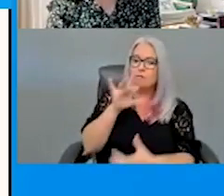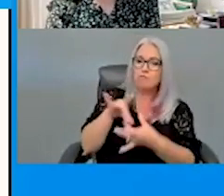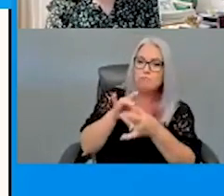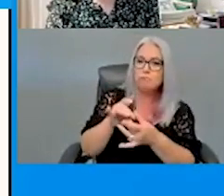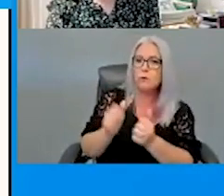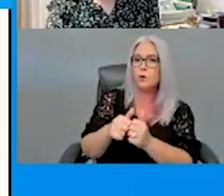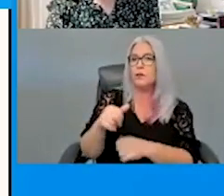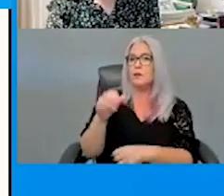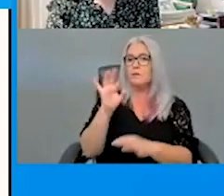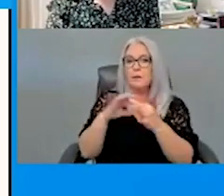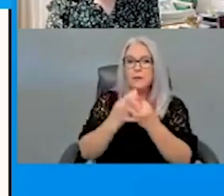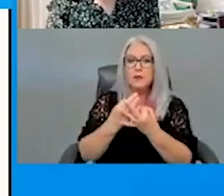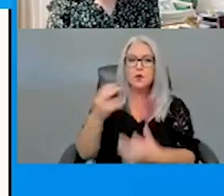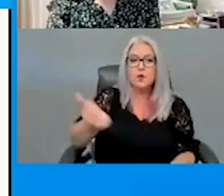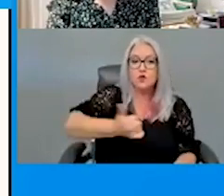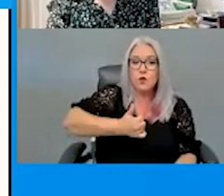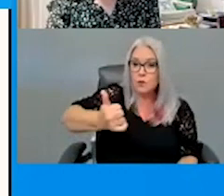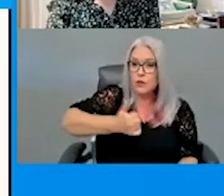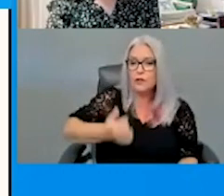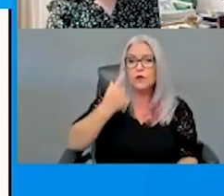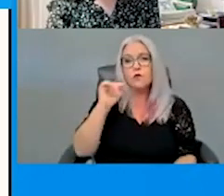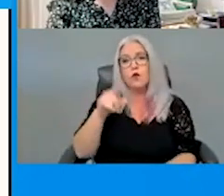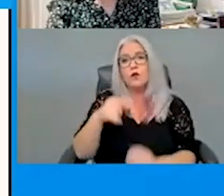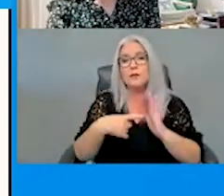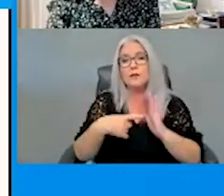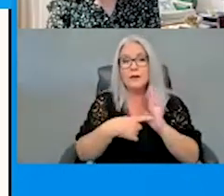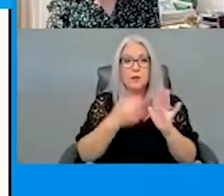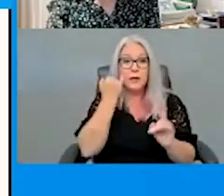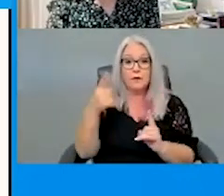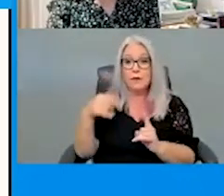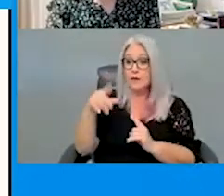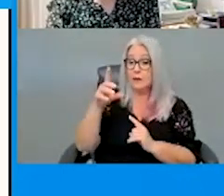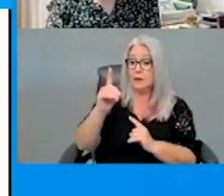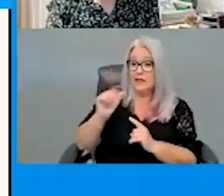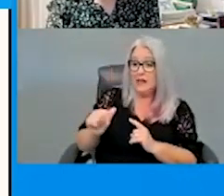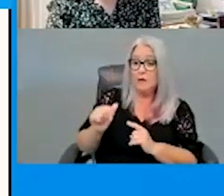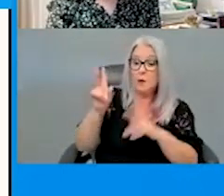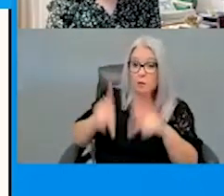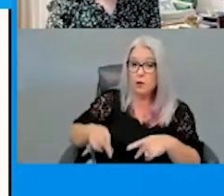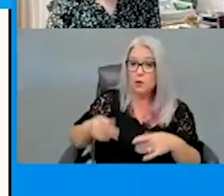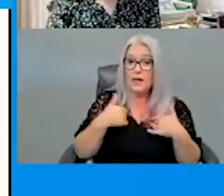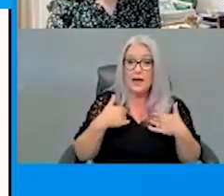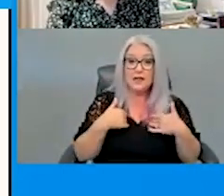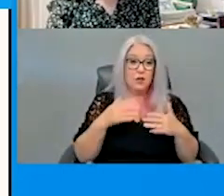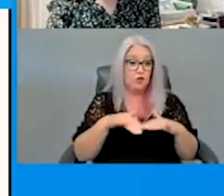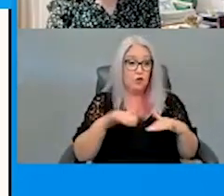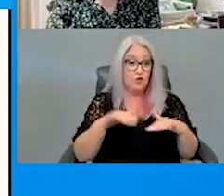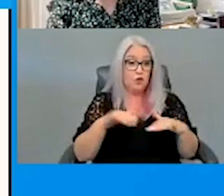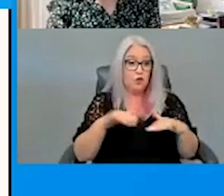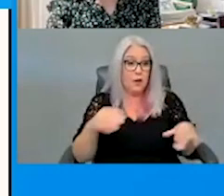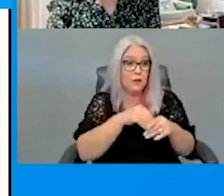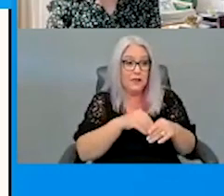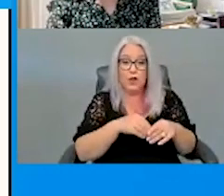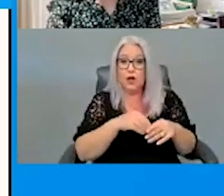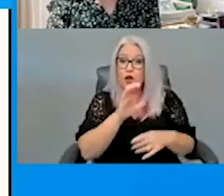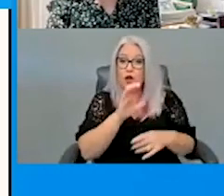baffled by what to do if a disabled person has a child or a child in a car seat, because they're almost entirely built on